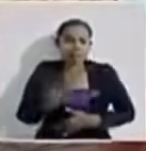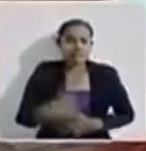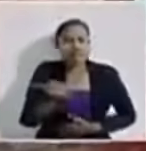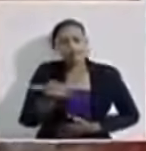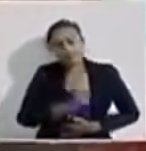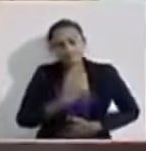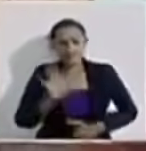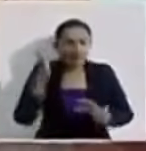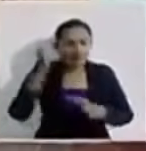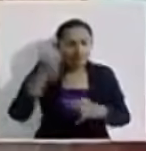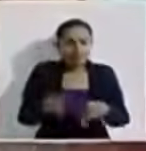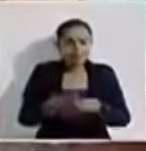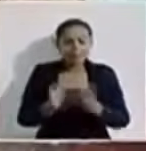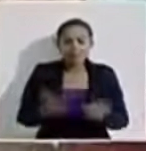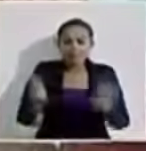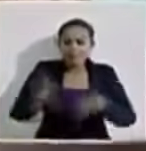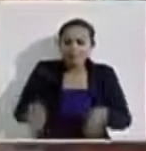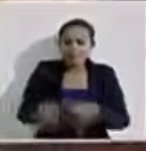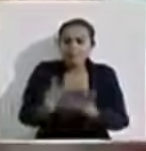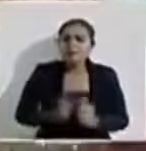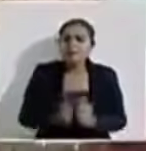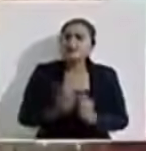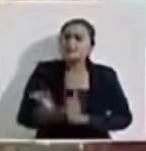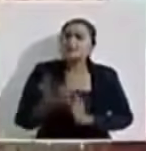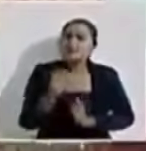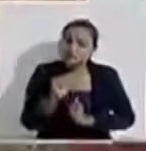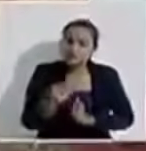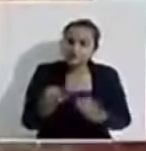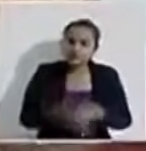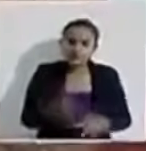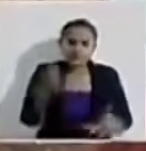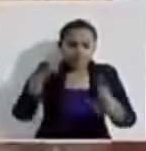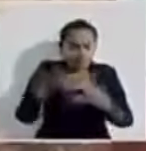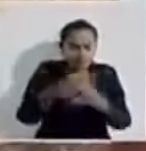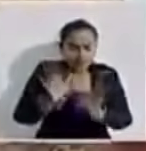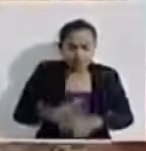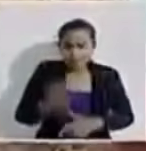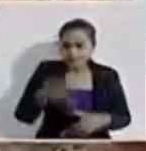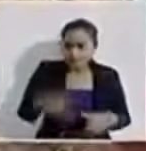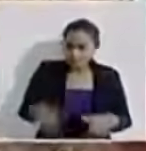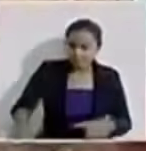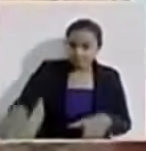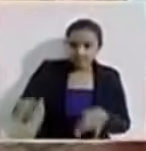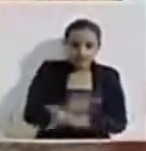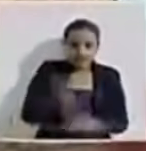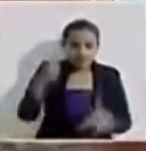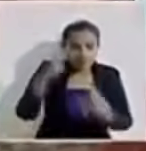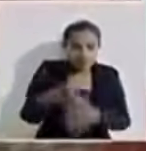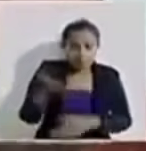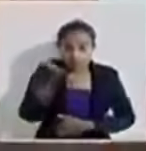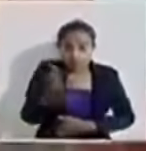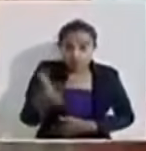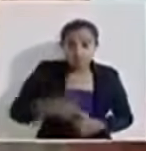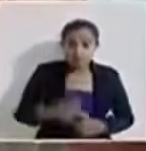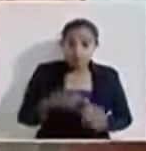such a manner? Do not focus on setting up walking paths. Focus on your own way out.